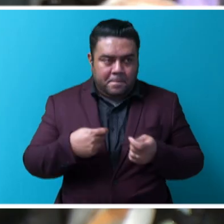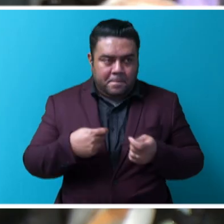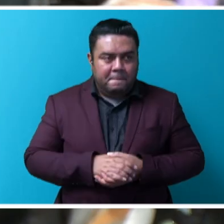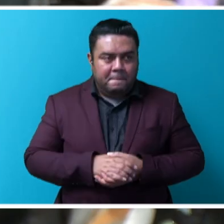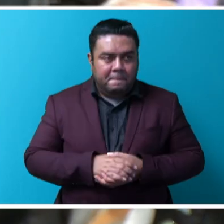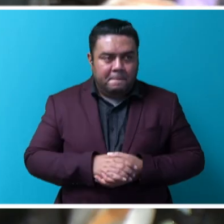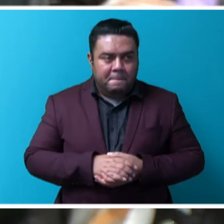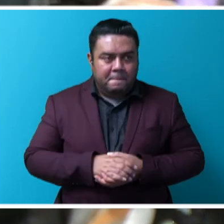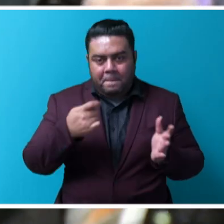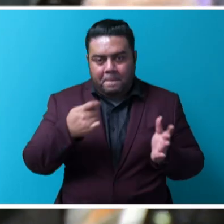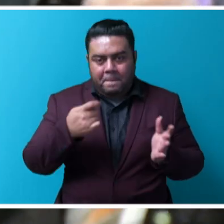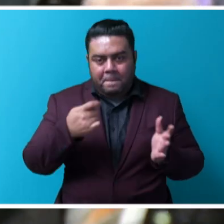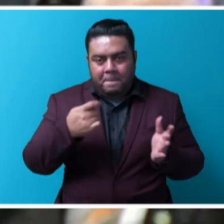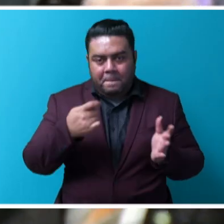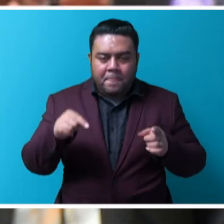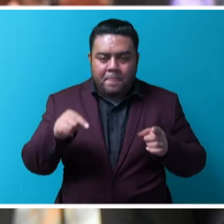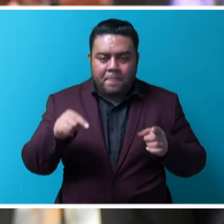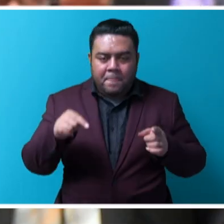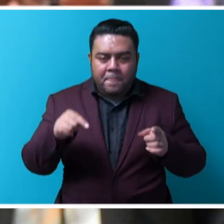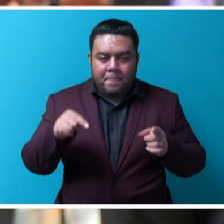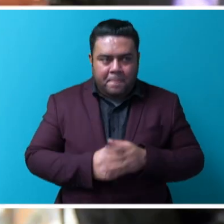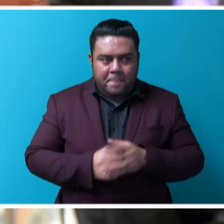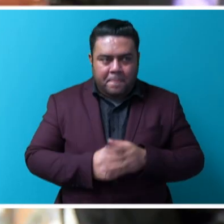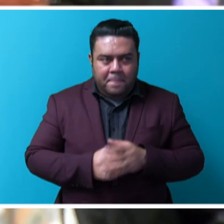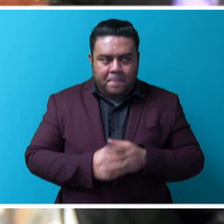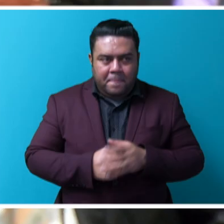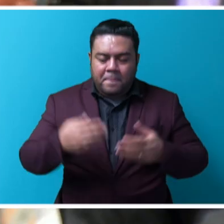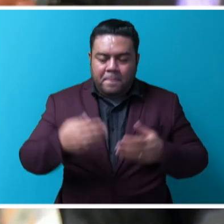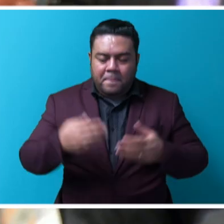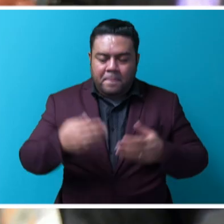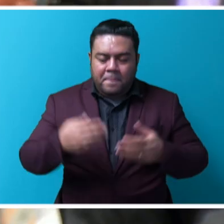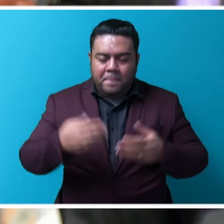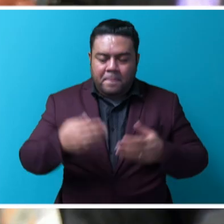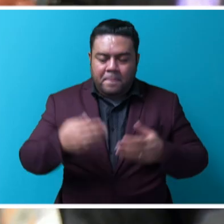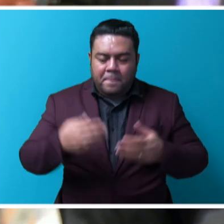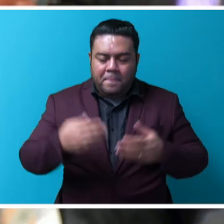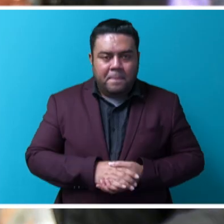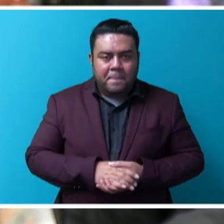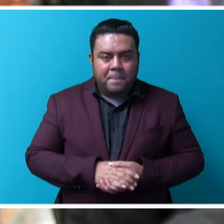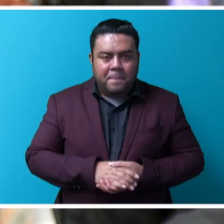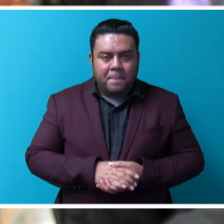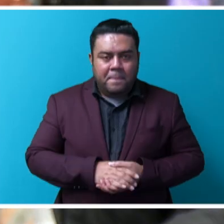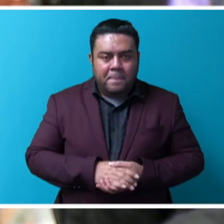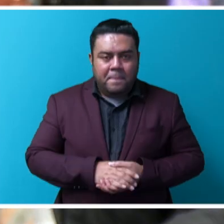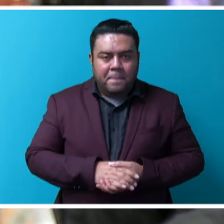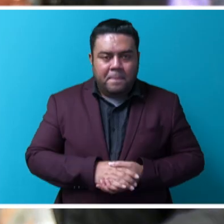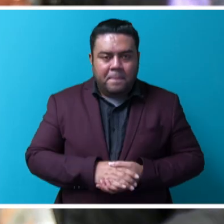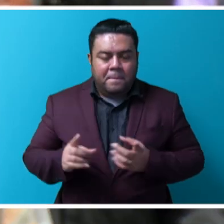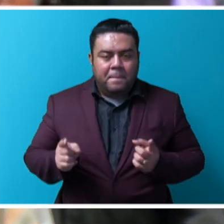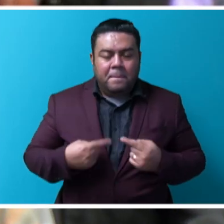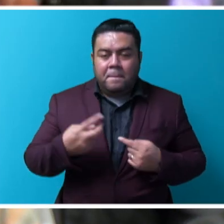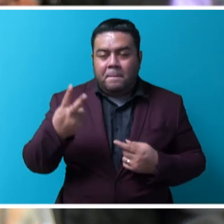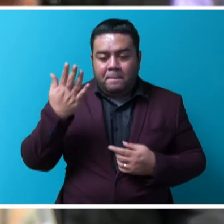weeks. These are not numbers. These are families, lives, the future, and this government will continue to